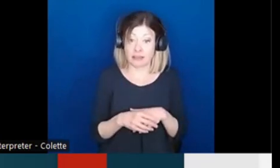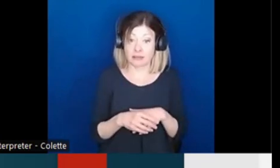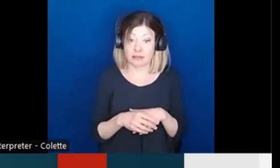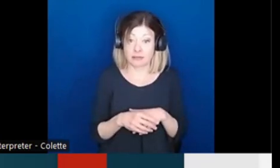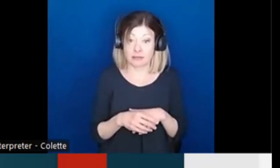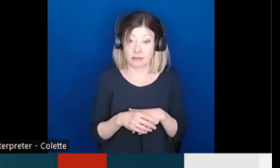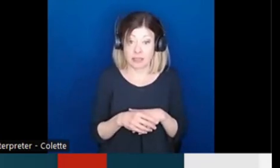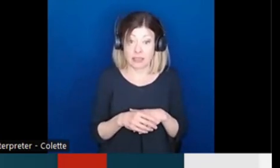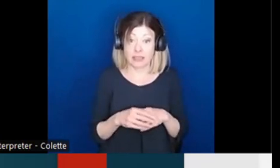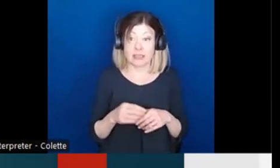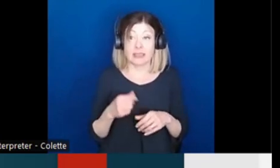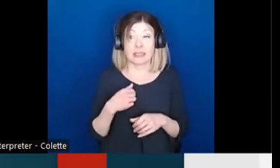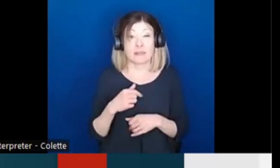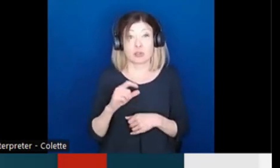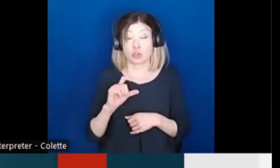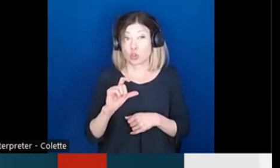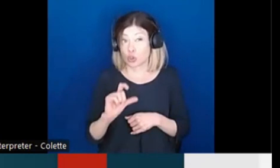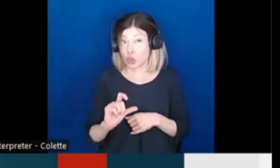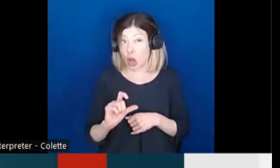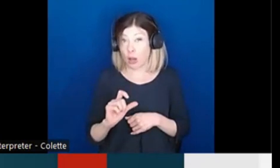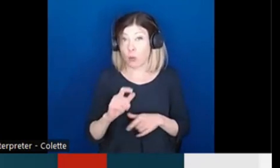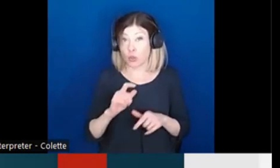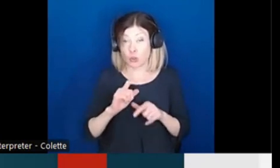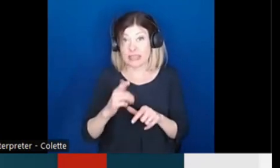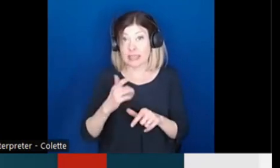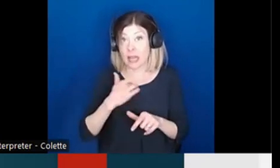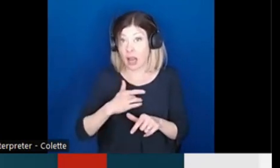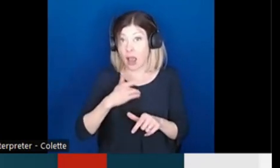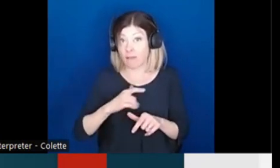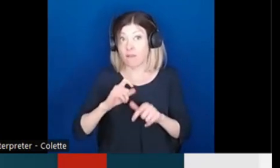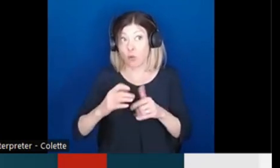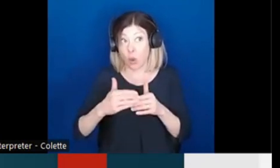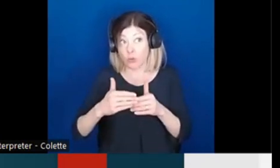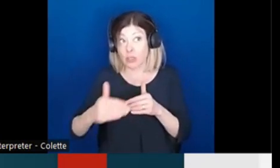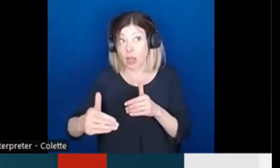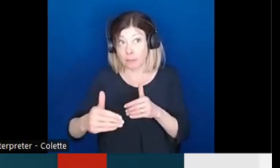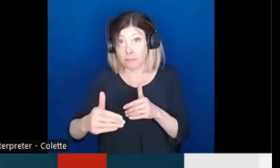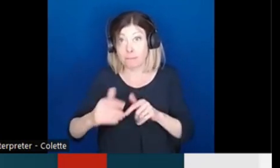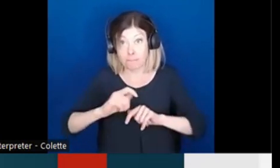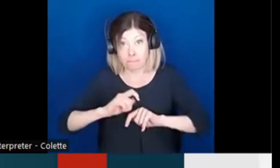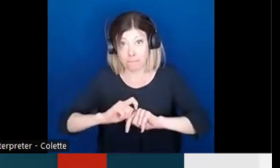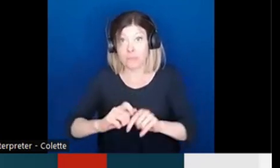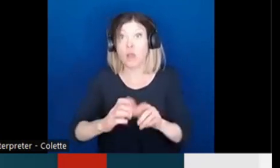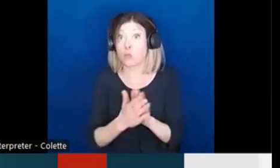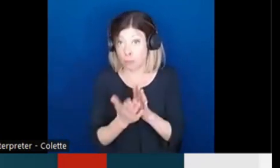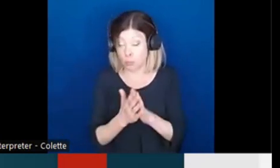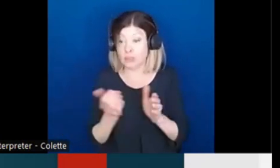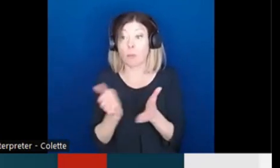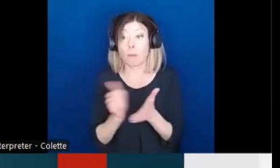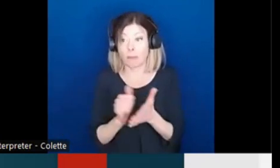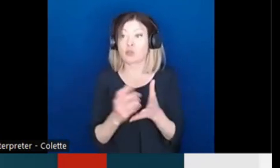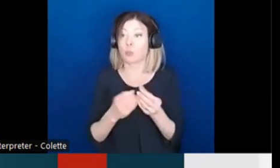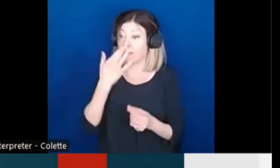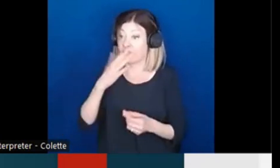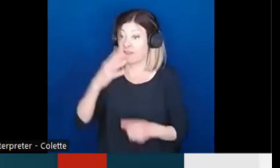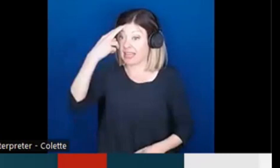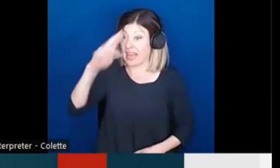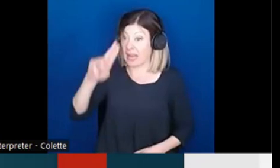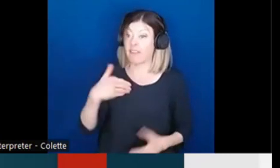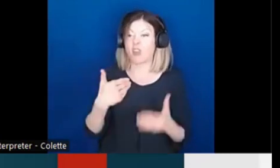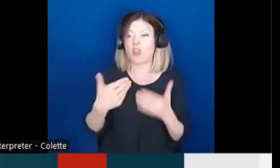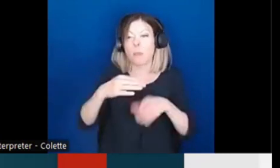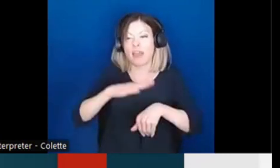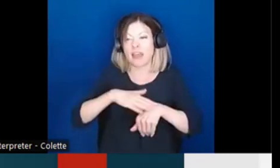a long while afterwards, the books were still published under the pseudonyms, even though by that time most people knew who they